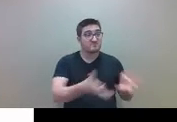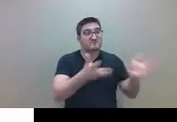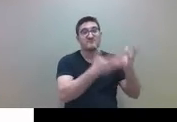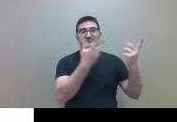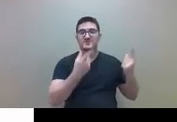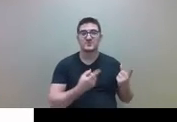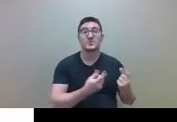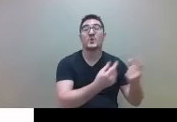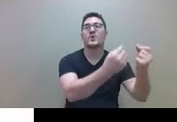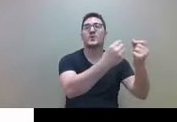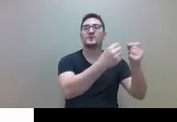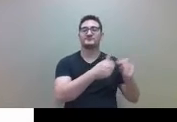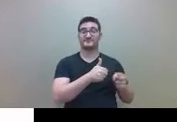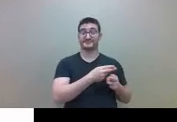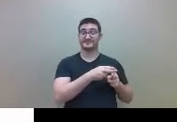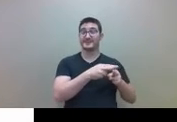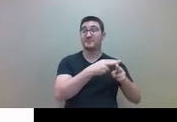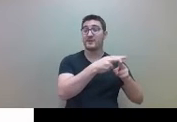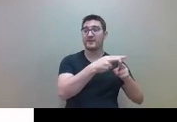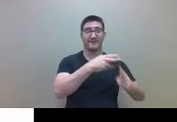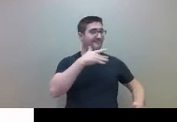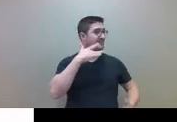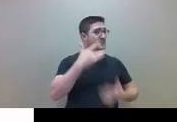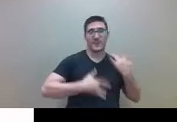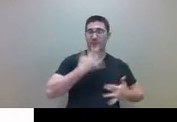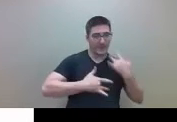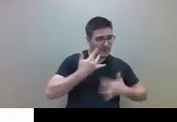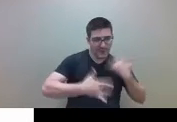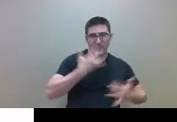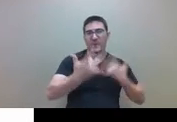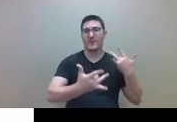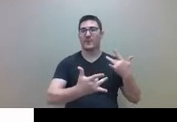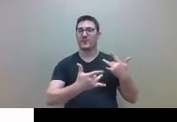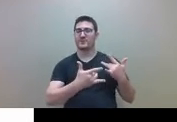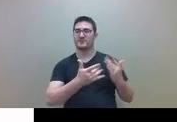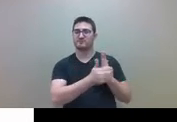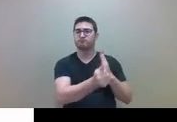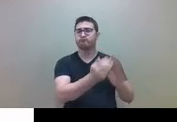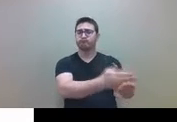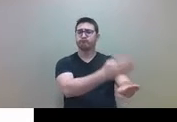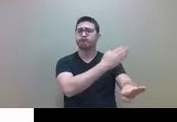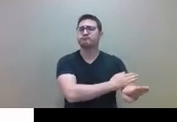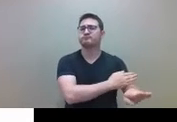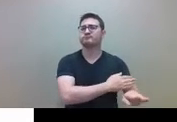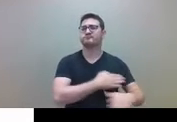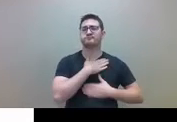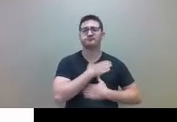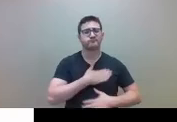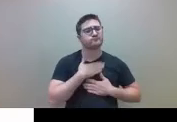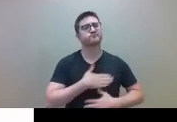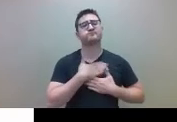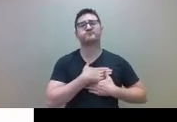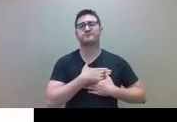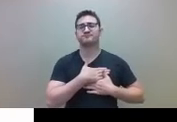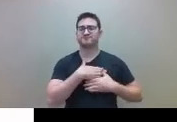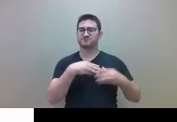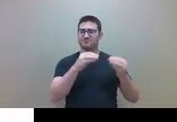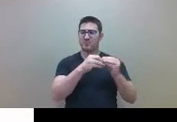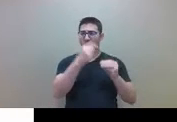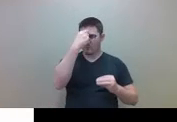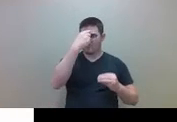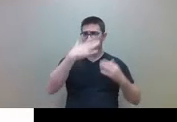feels super exciting, improves your performance. It's pleasant, vital for physical and mental